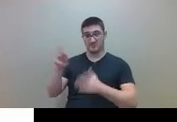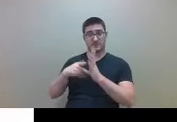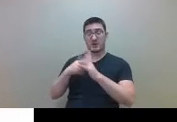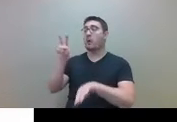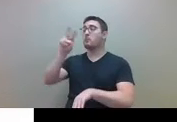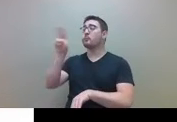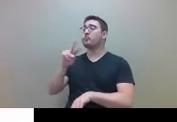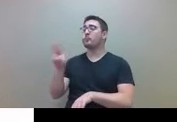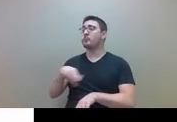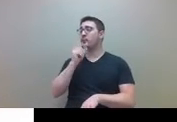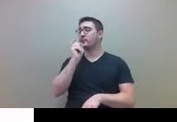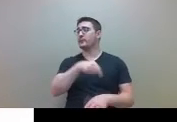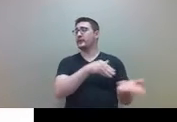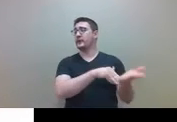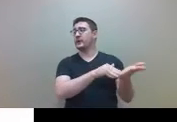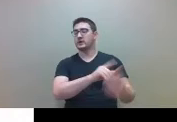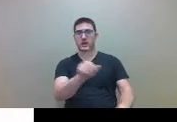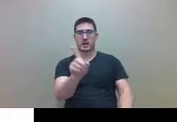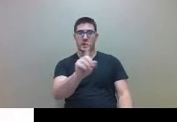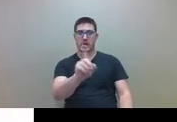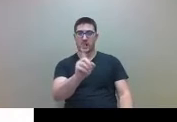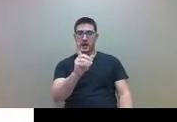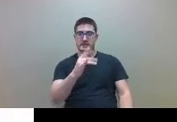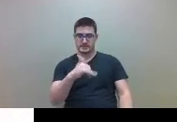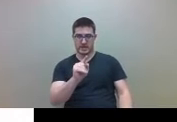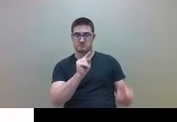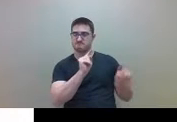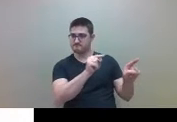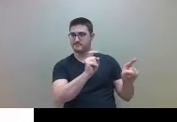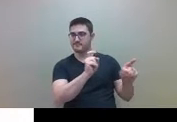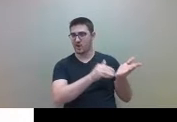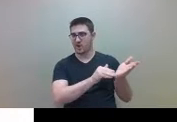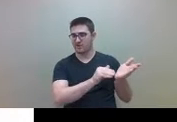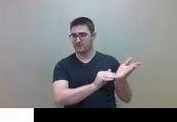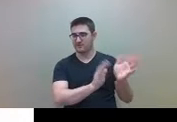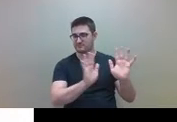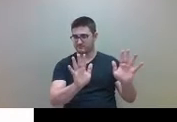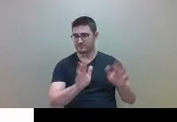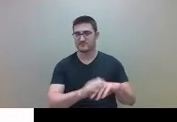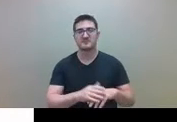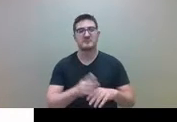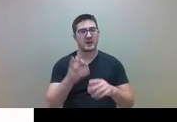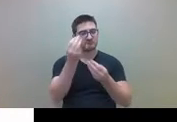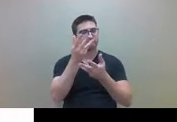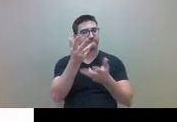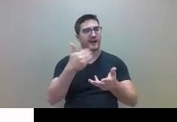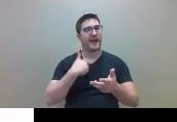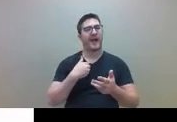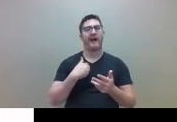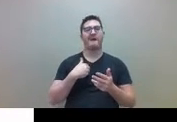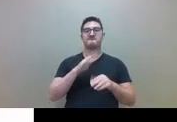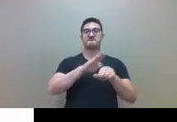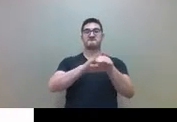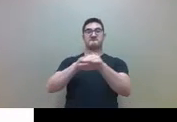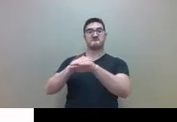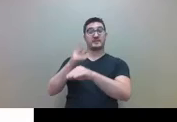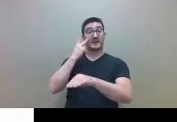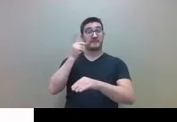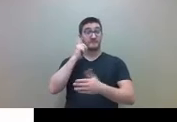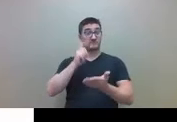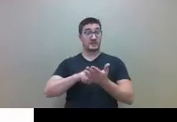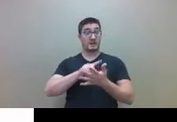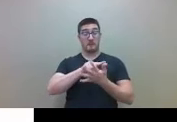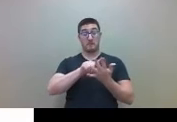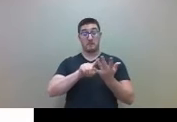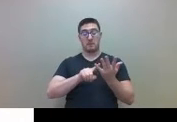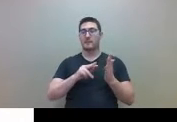different conditions. So full-blown case of caregiver burnout. So this would be the absolute opposite of the wellness wheel. You're